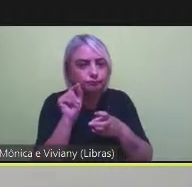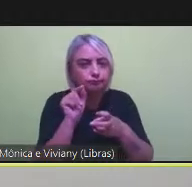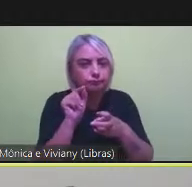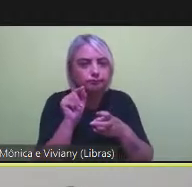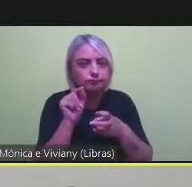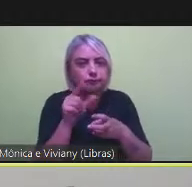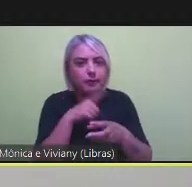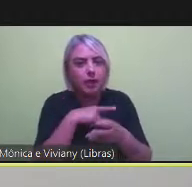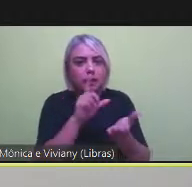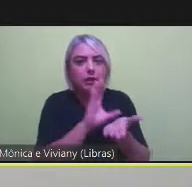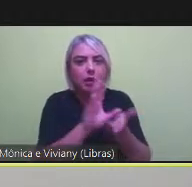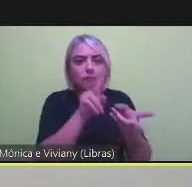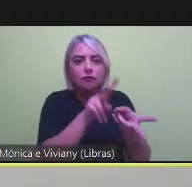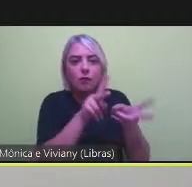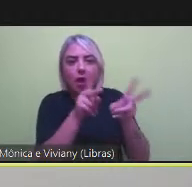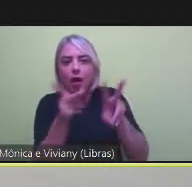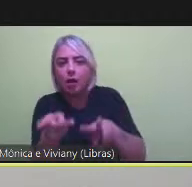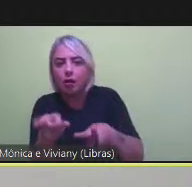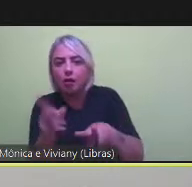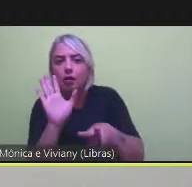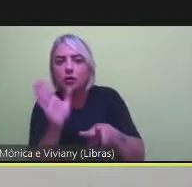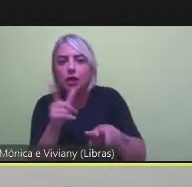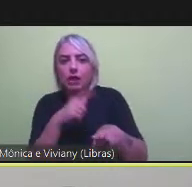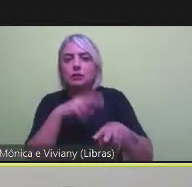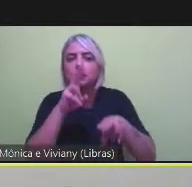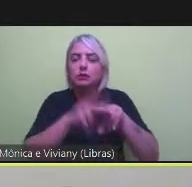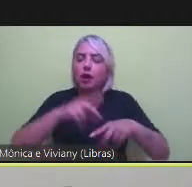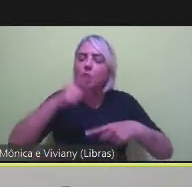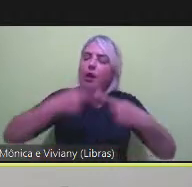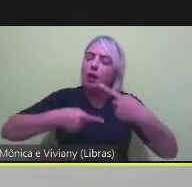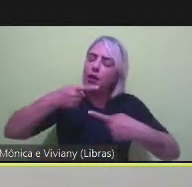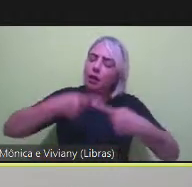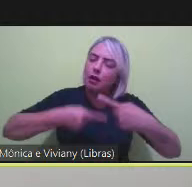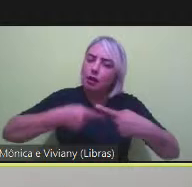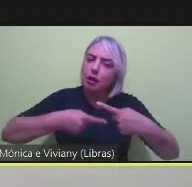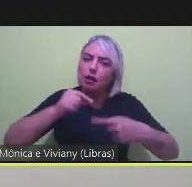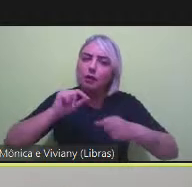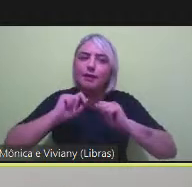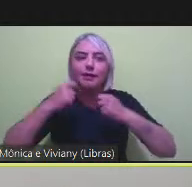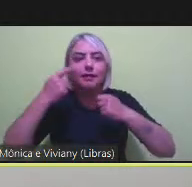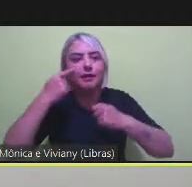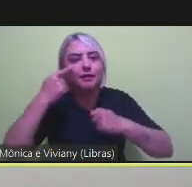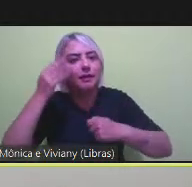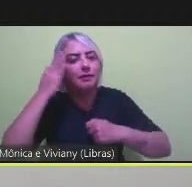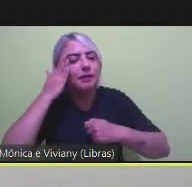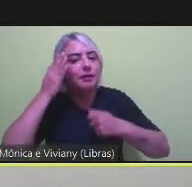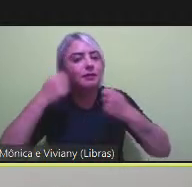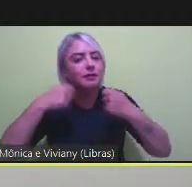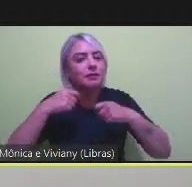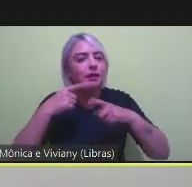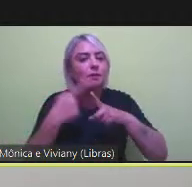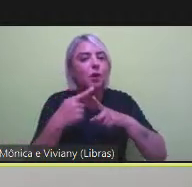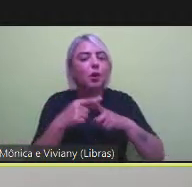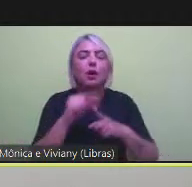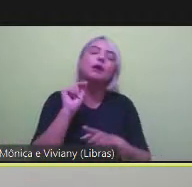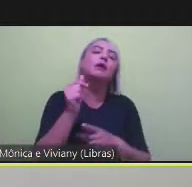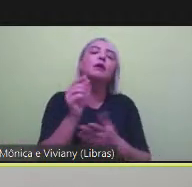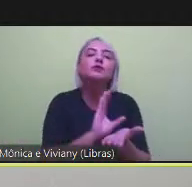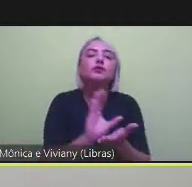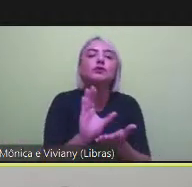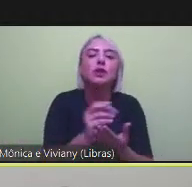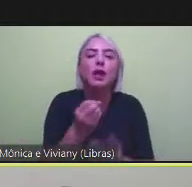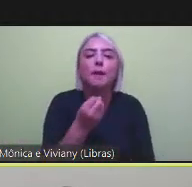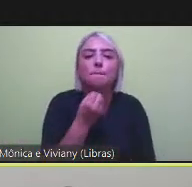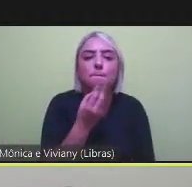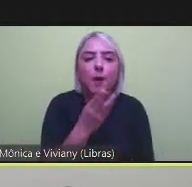there if there was the passing of the resources we discussed, if there is the necessity of why